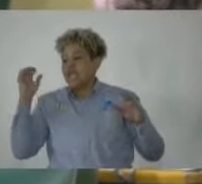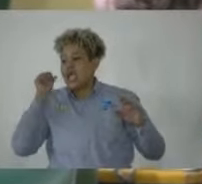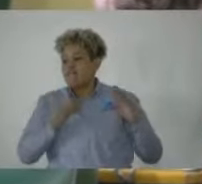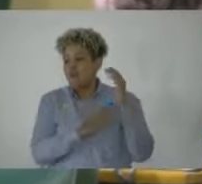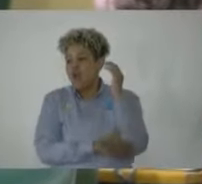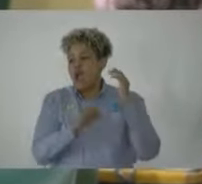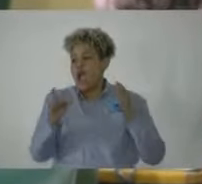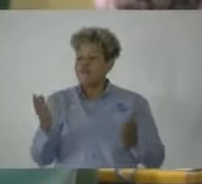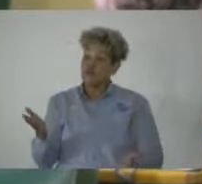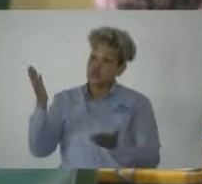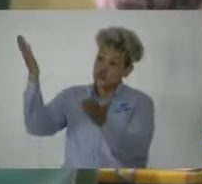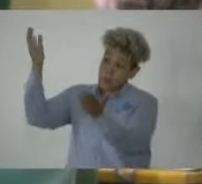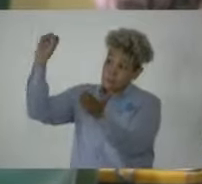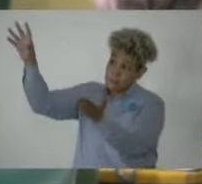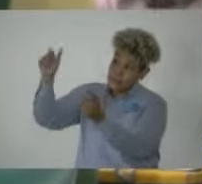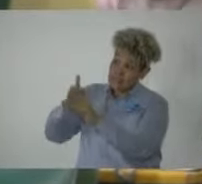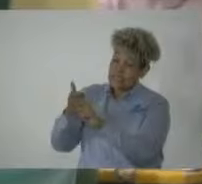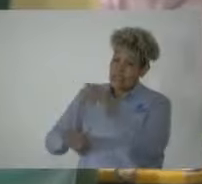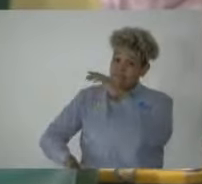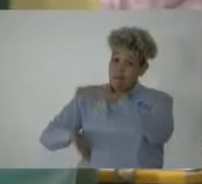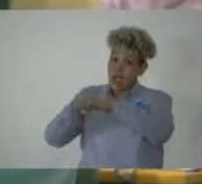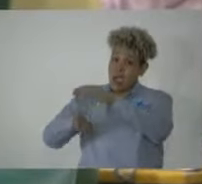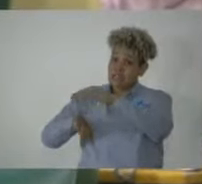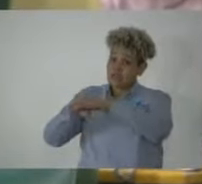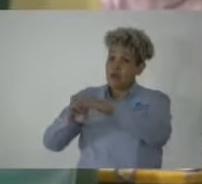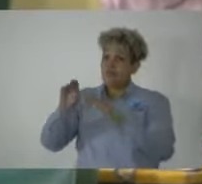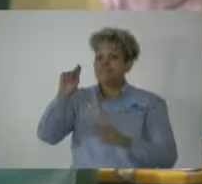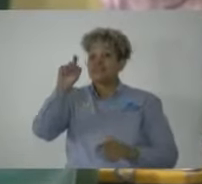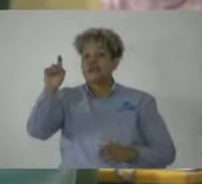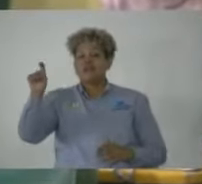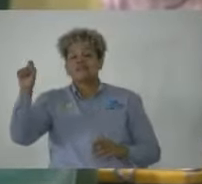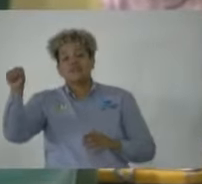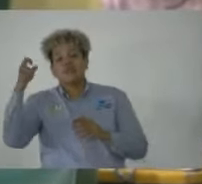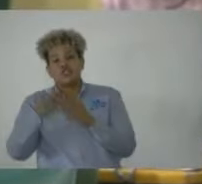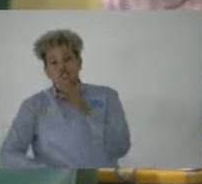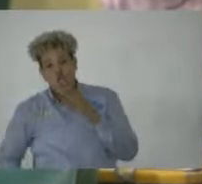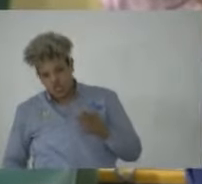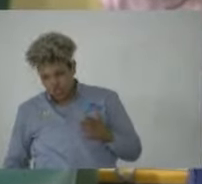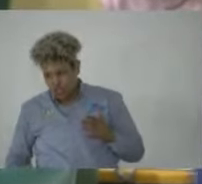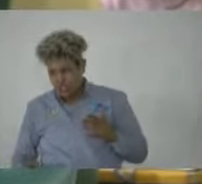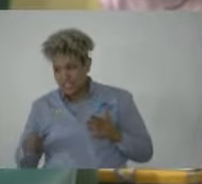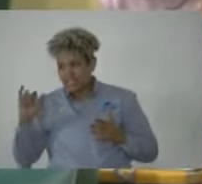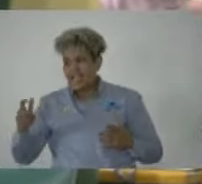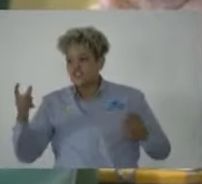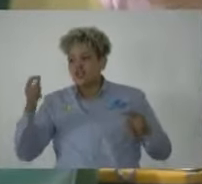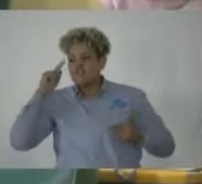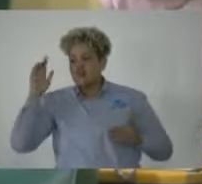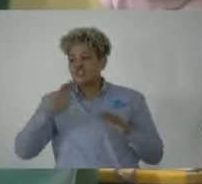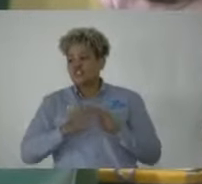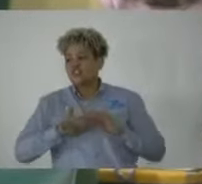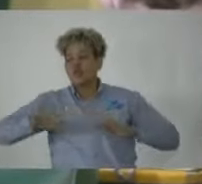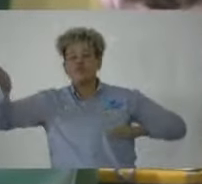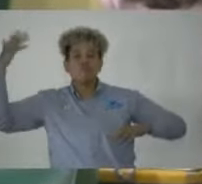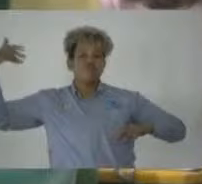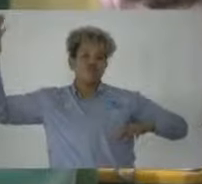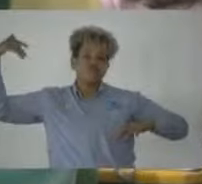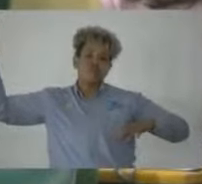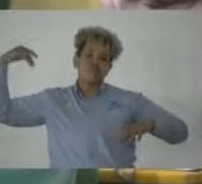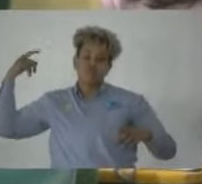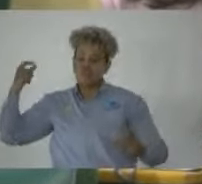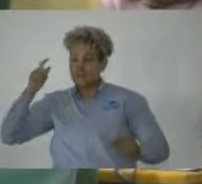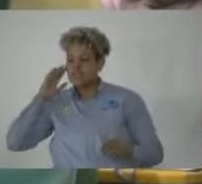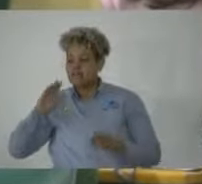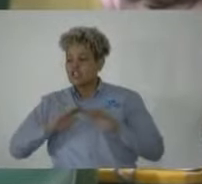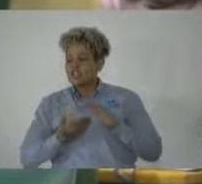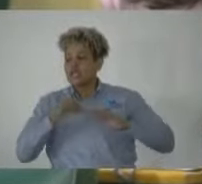every country has to submit the maximum duties that it can charge. And that was done for Jamaica some time ago.